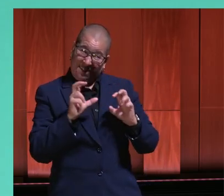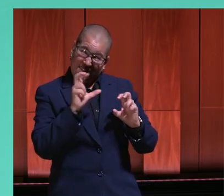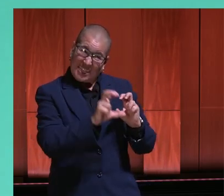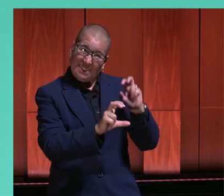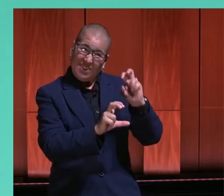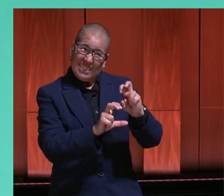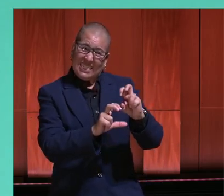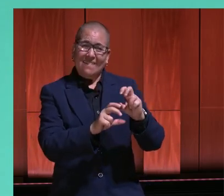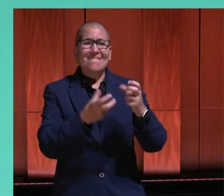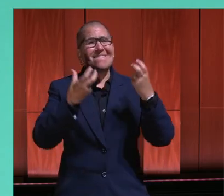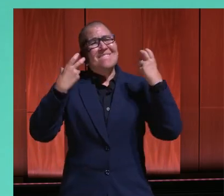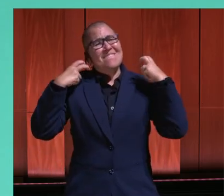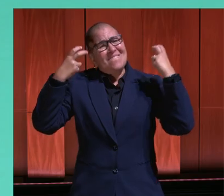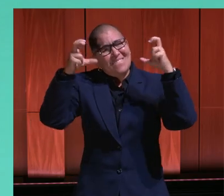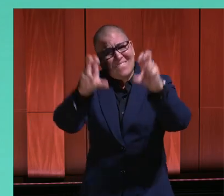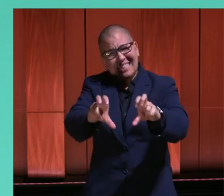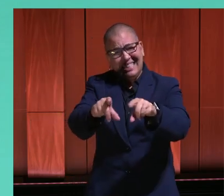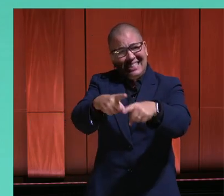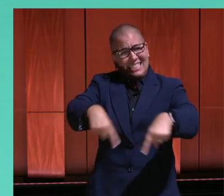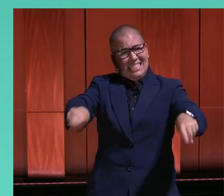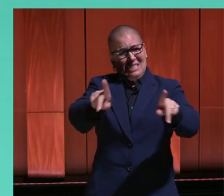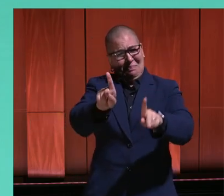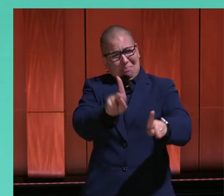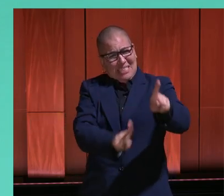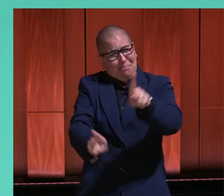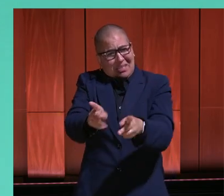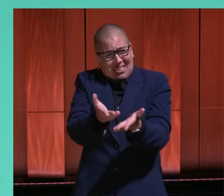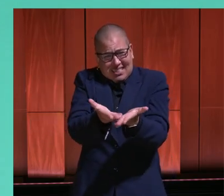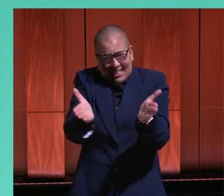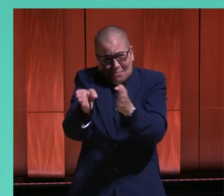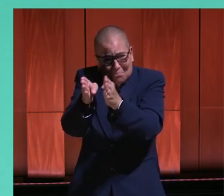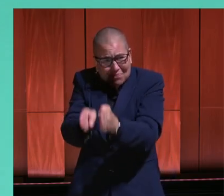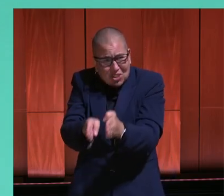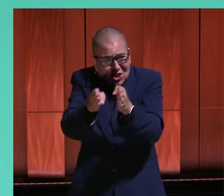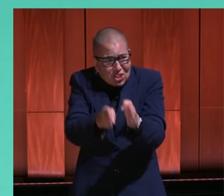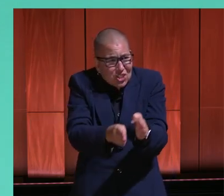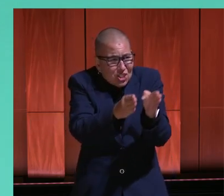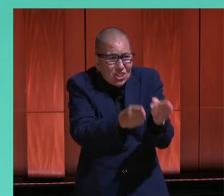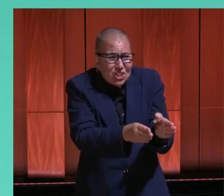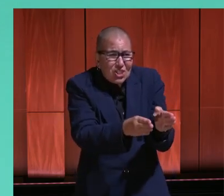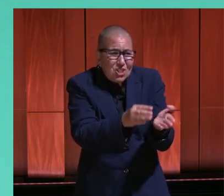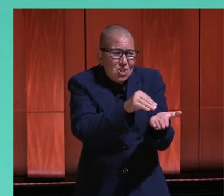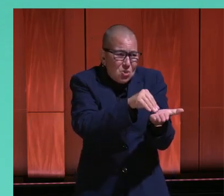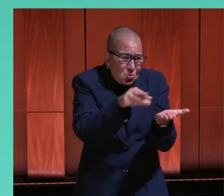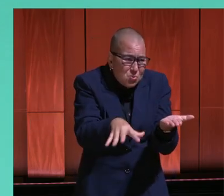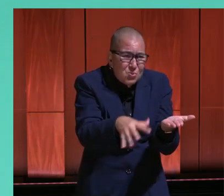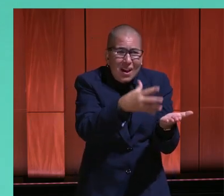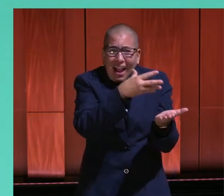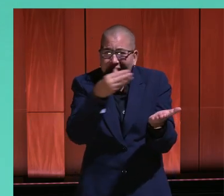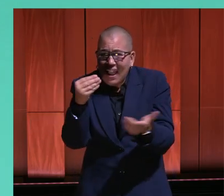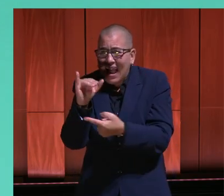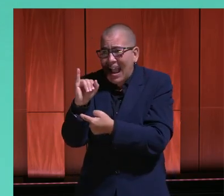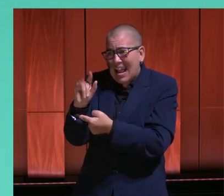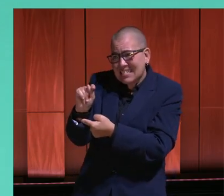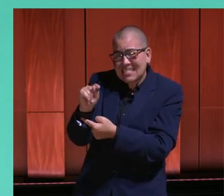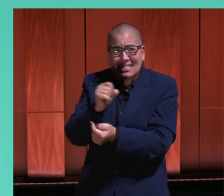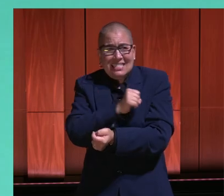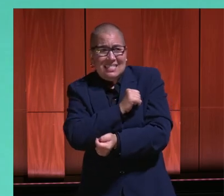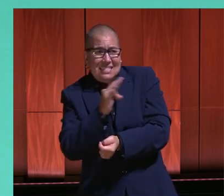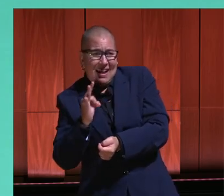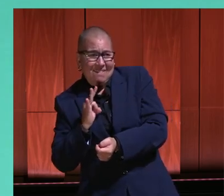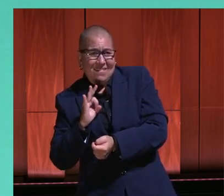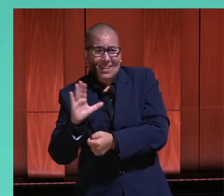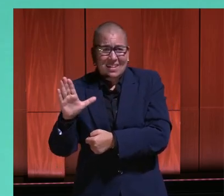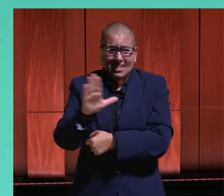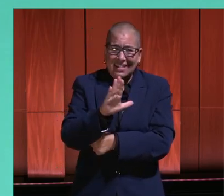Returning that both to your campus members, but also your IT staff. A&M has been doing great work with the security